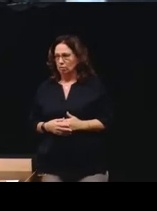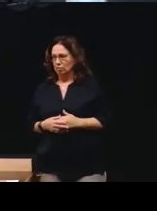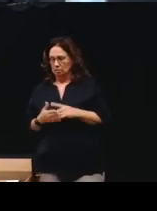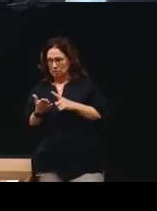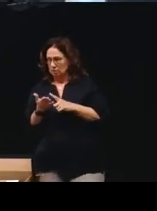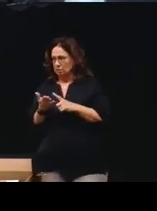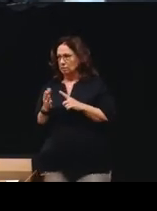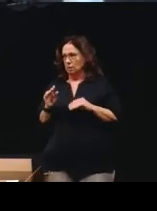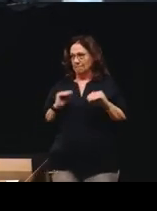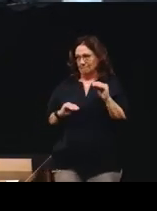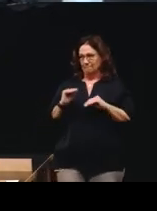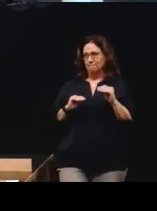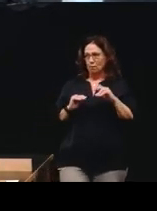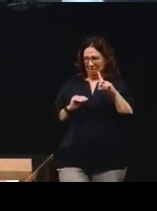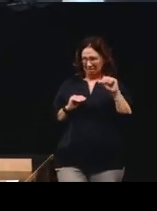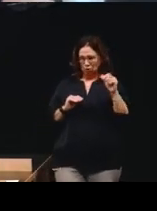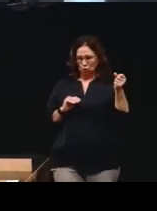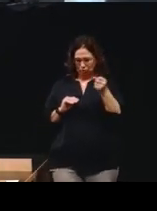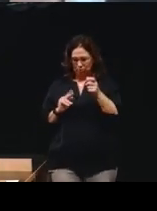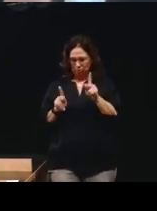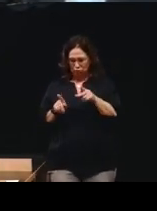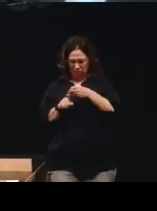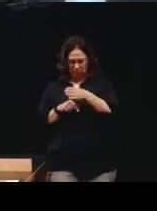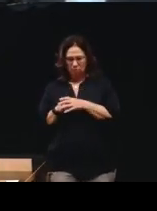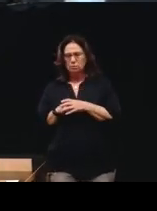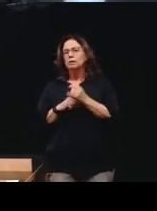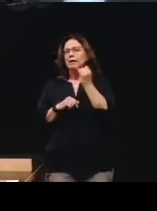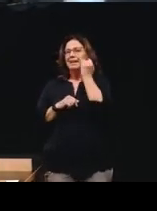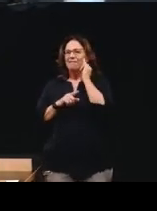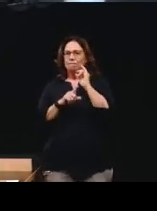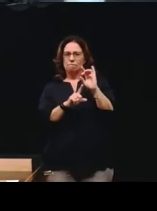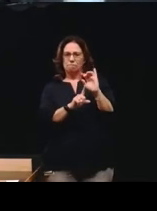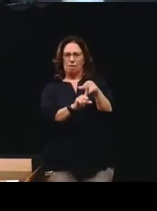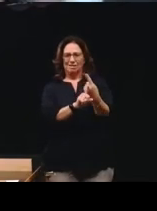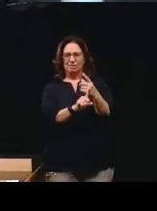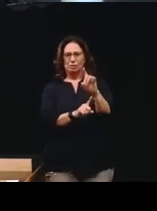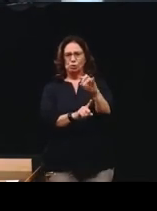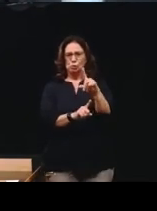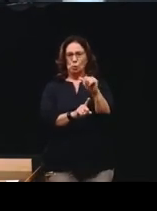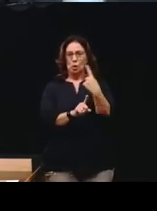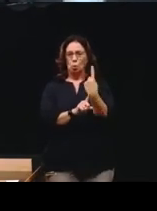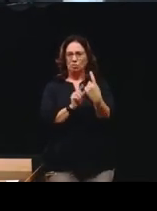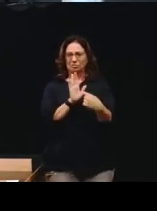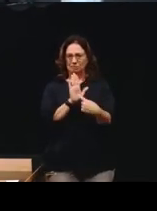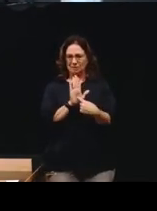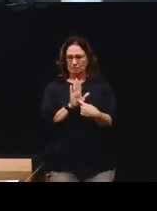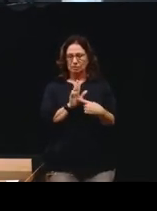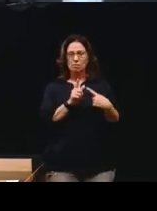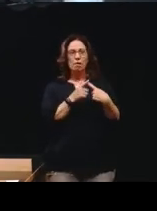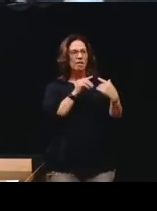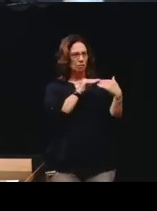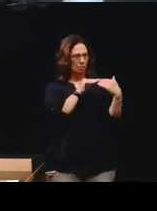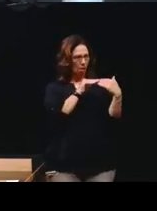question, we're not sure, particularly in cases of where isolated dystonia is their only symptom. And that's where I'll bring in colleagues such as